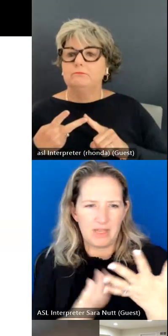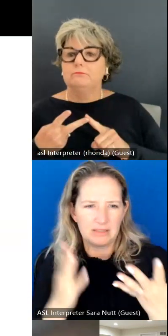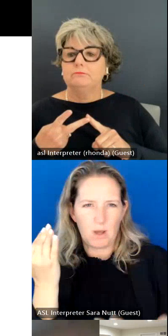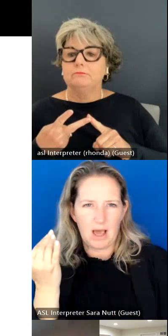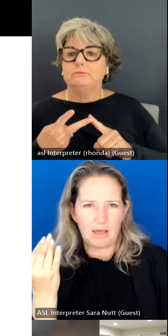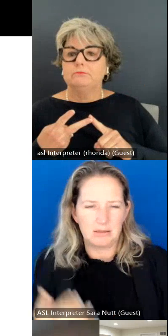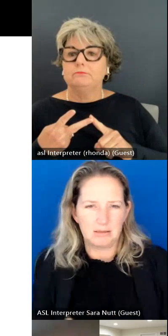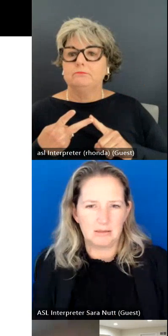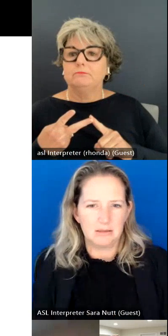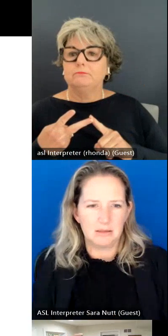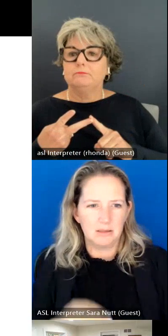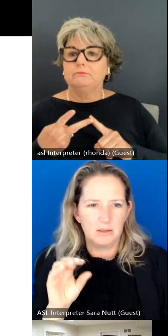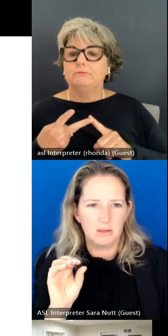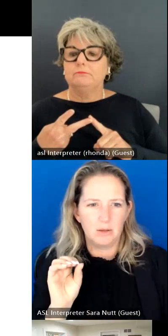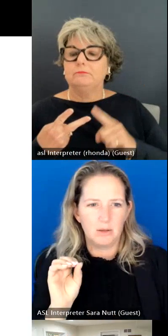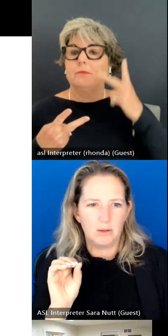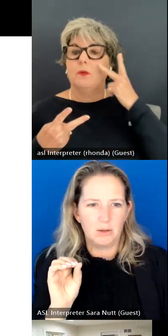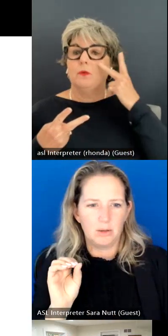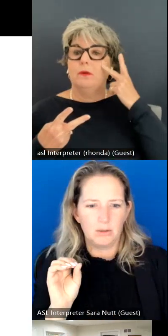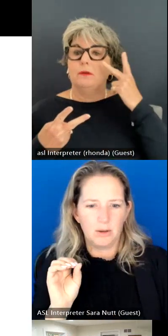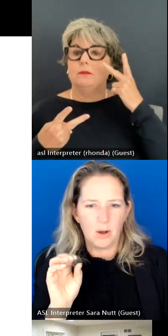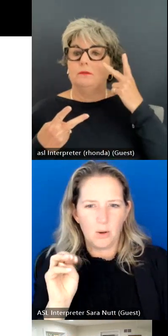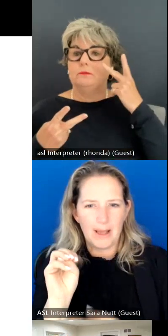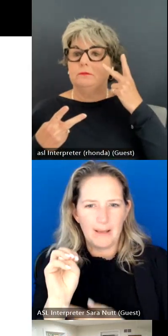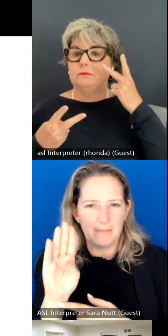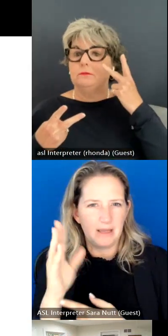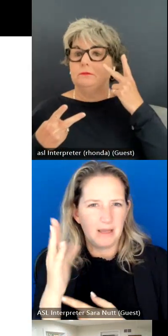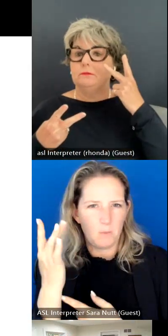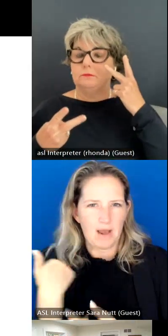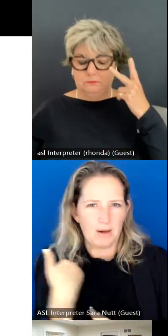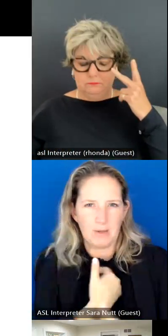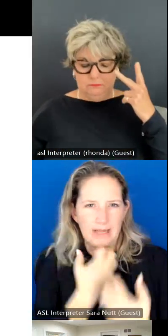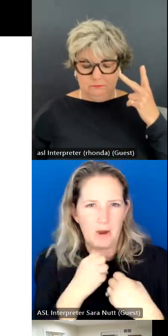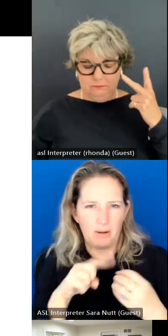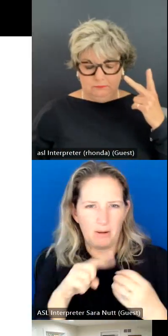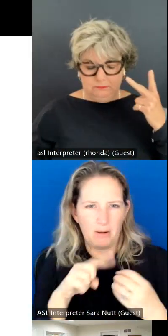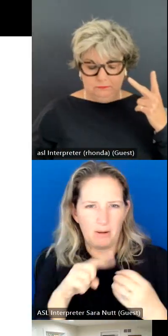Why does OMB care what the end of year unpaid obligations are?